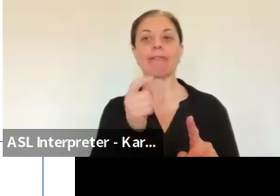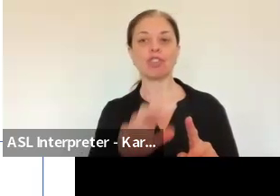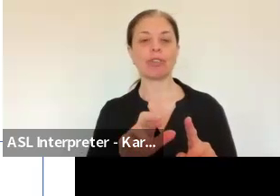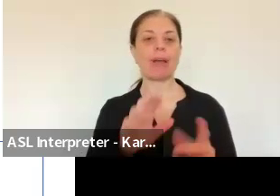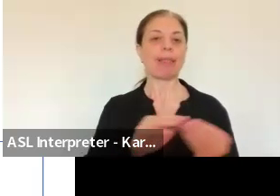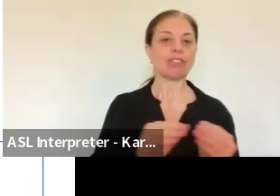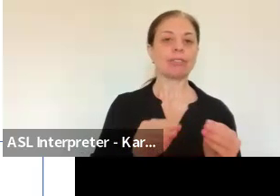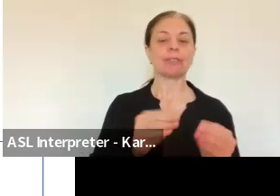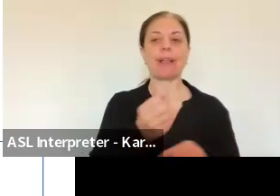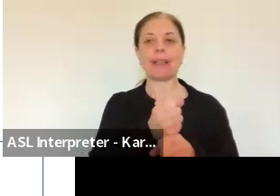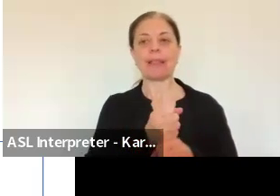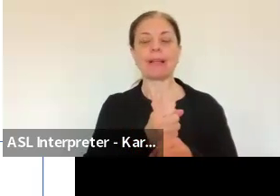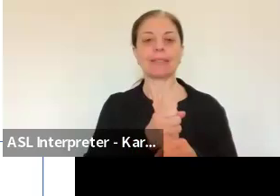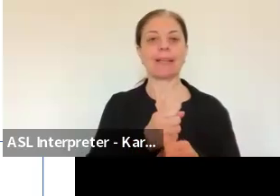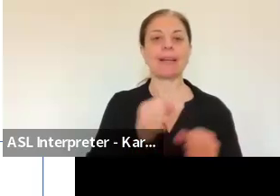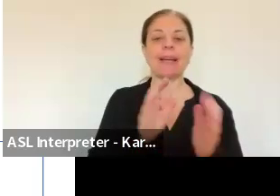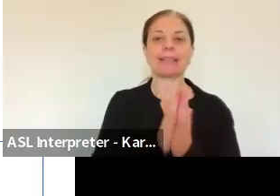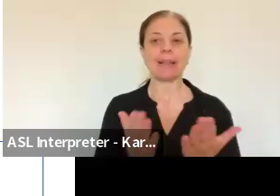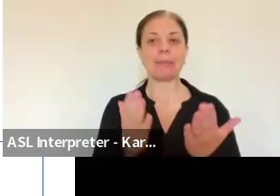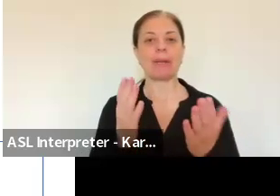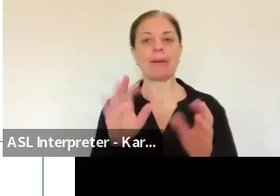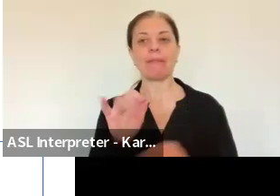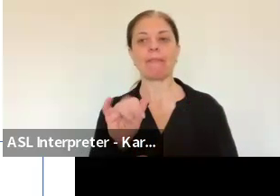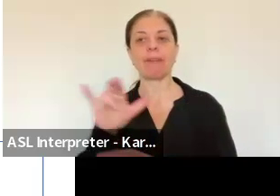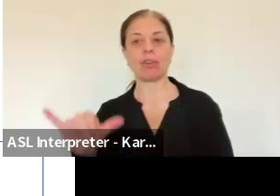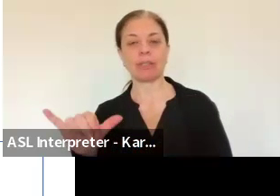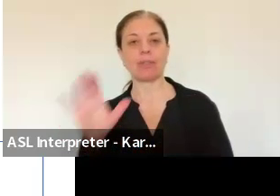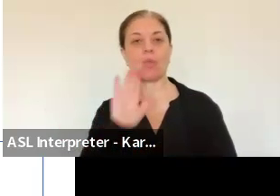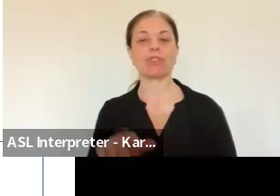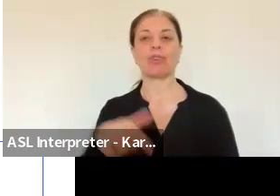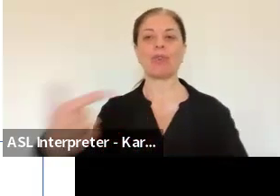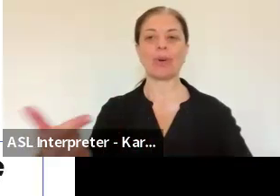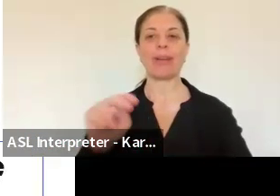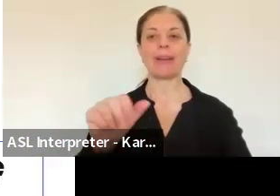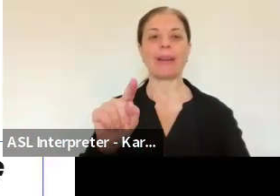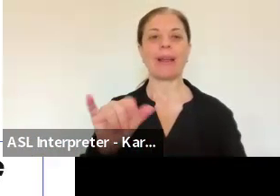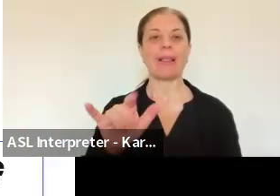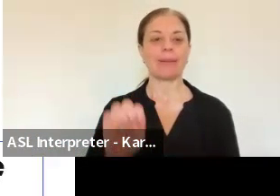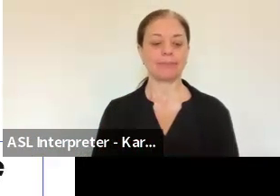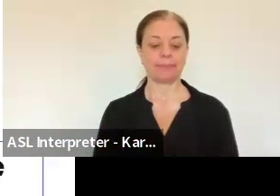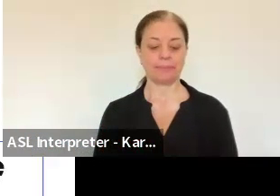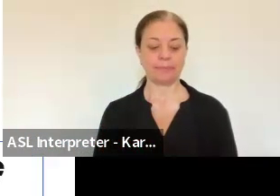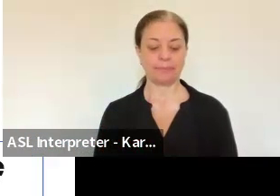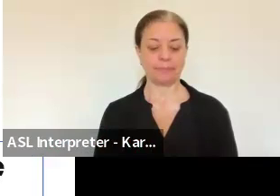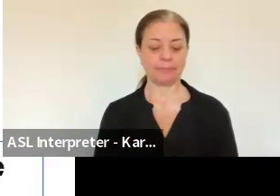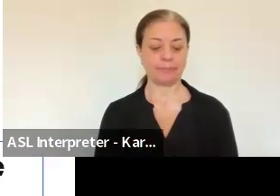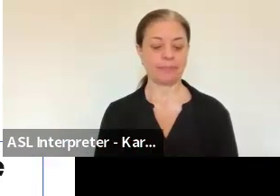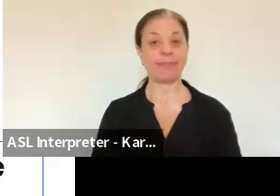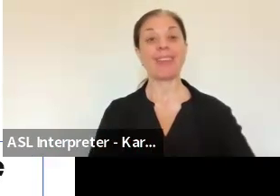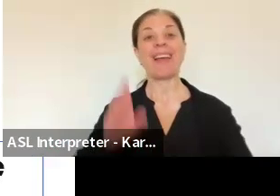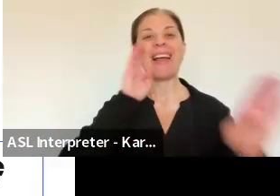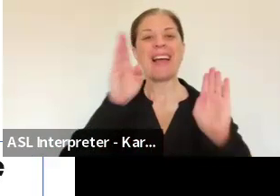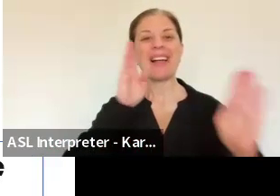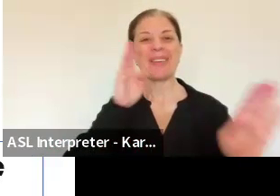and Emily Wilde's Encyclopedia of Fairies. And now I will turn things over to Natalie. Hello again. Now